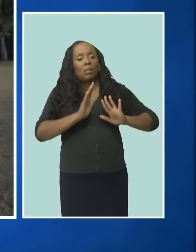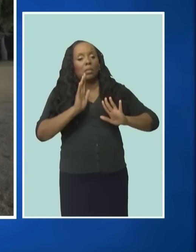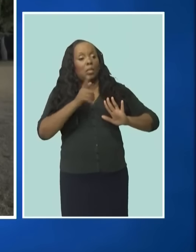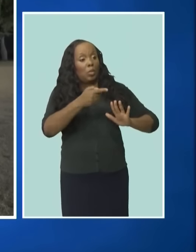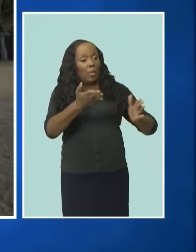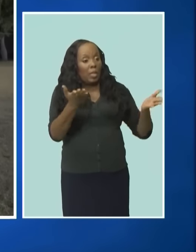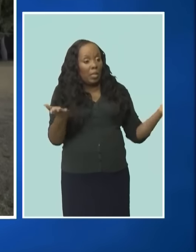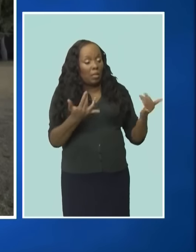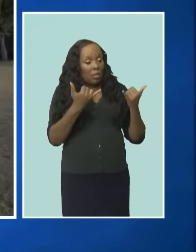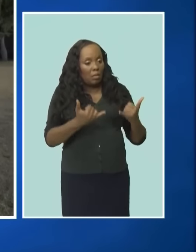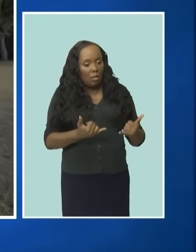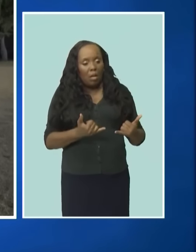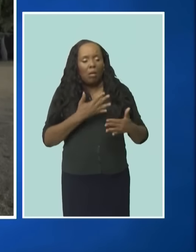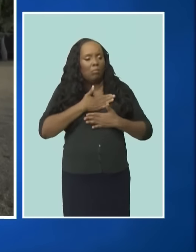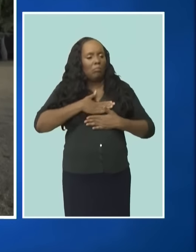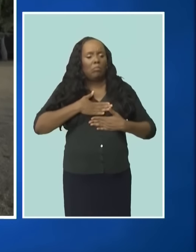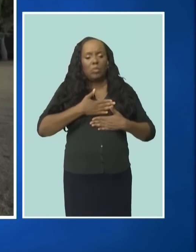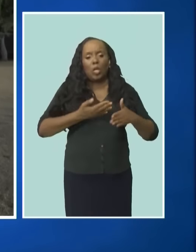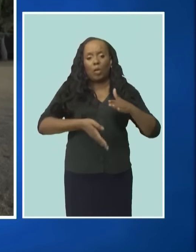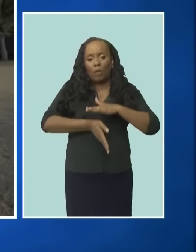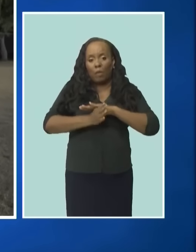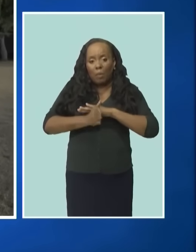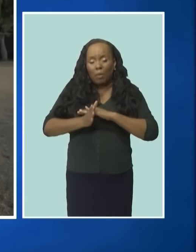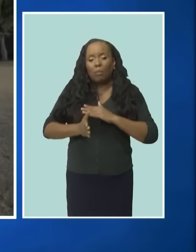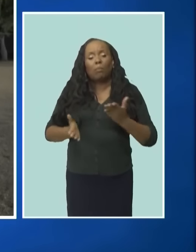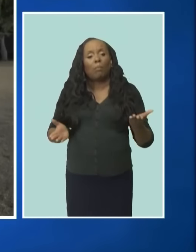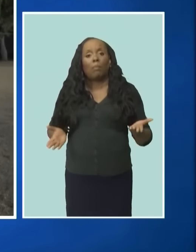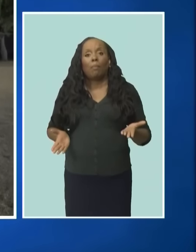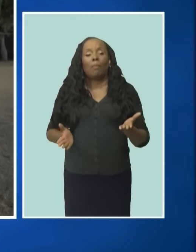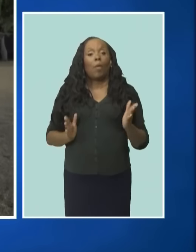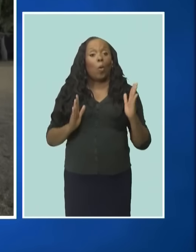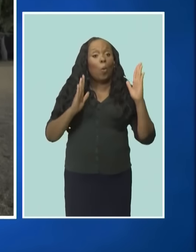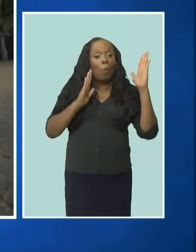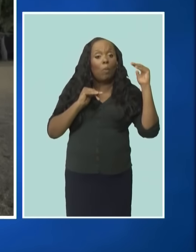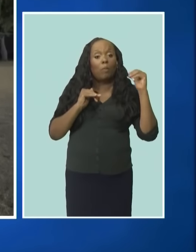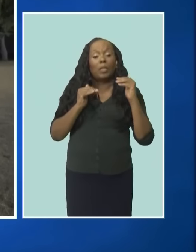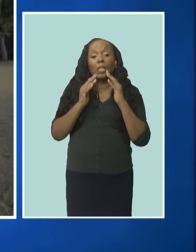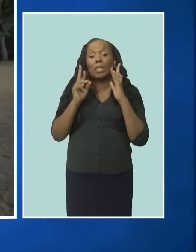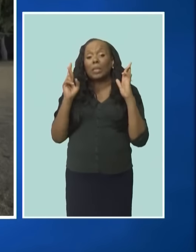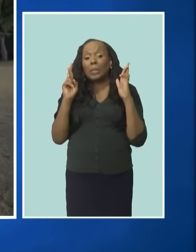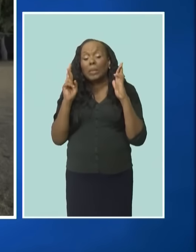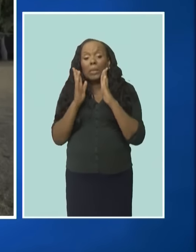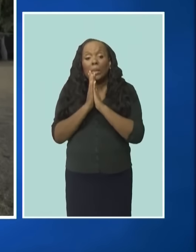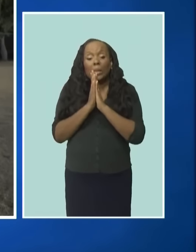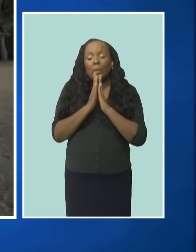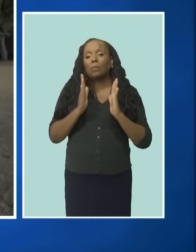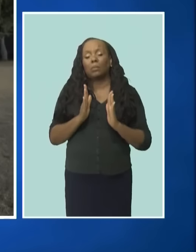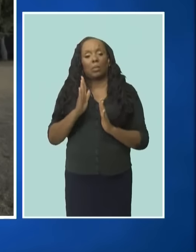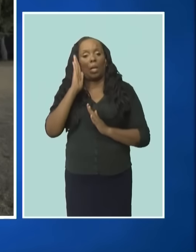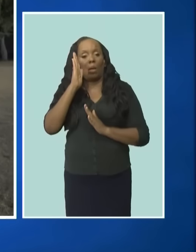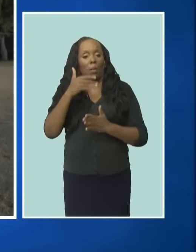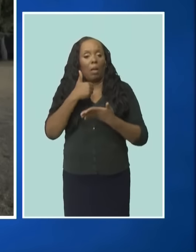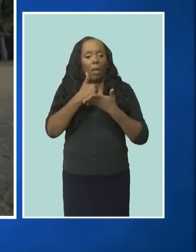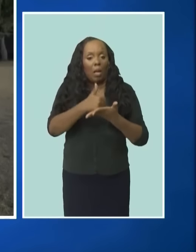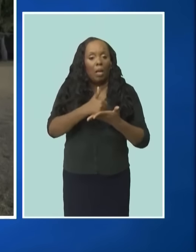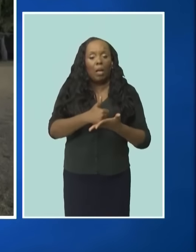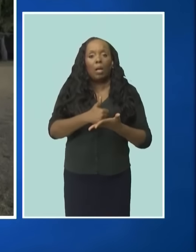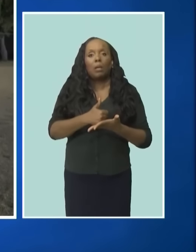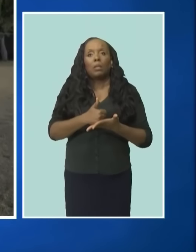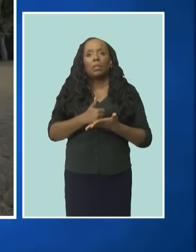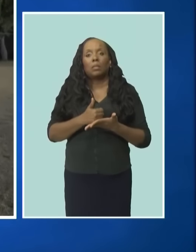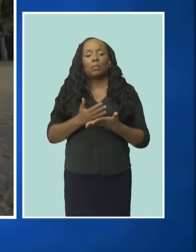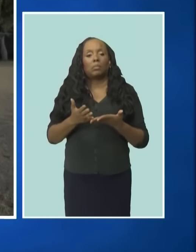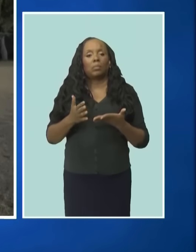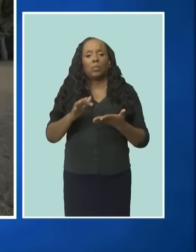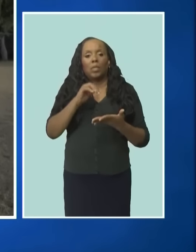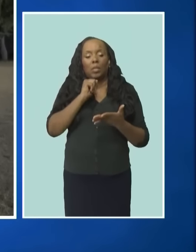You have nothing to lose, enjoy the football. And hopefully that would help with help subside the